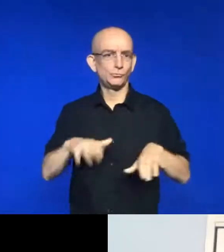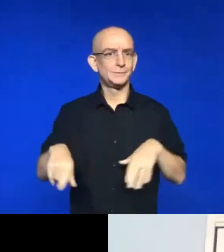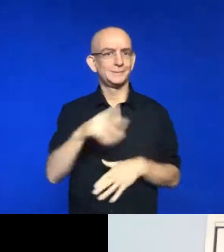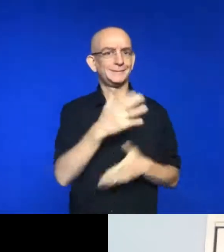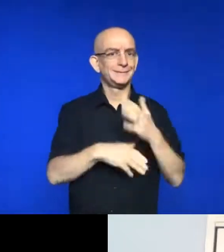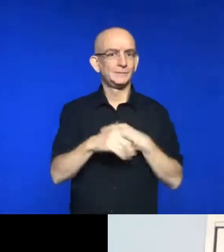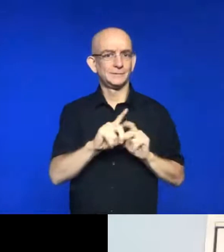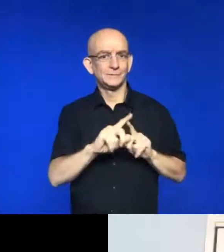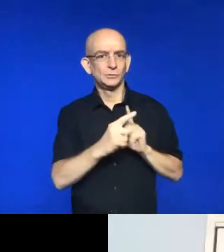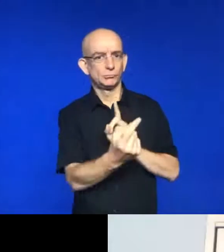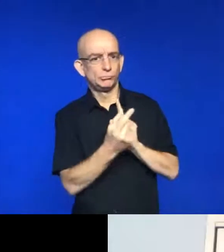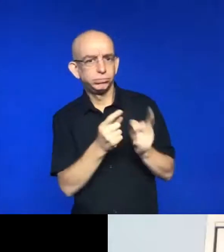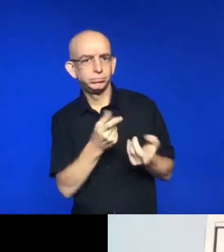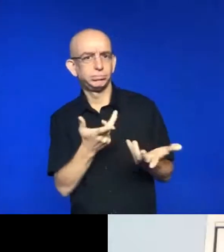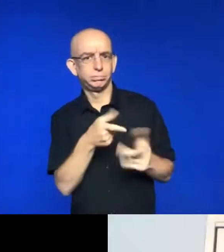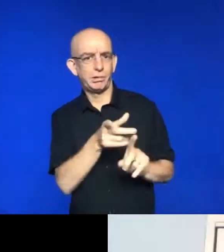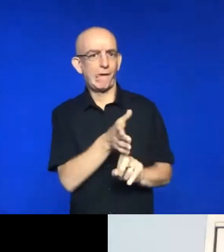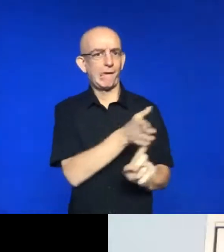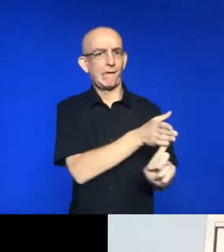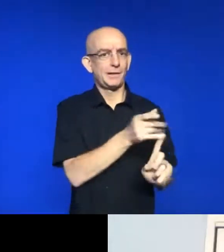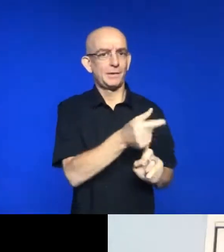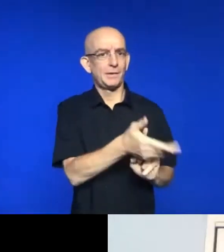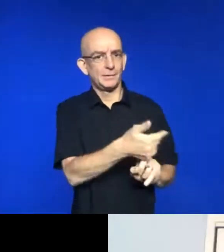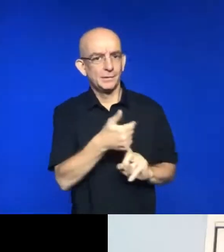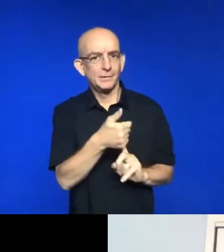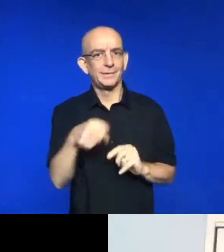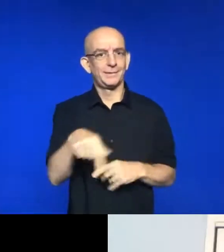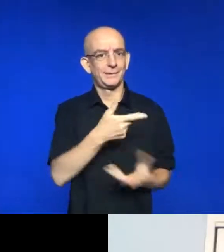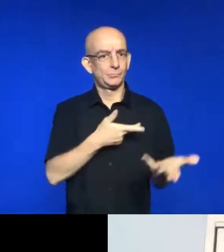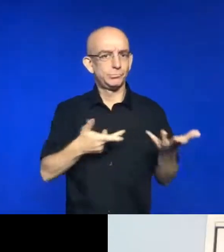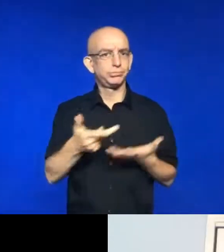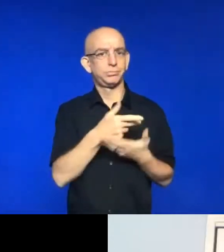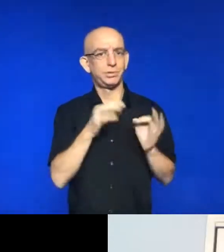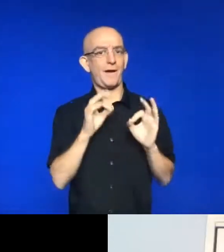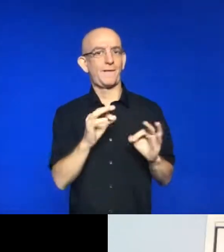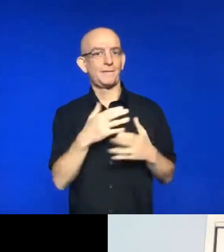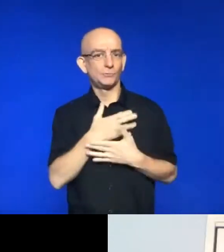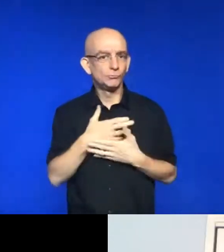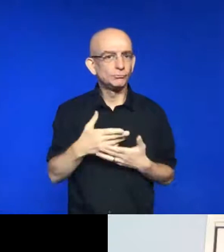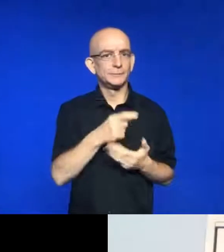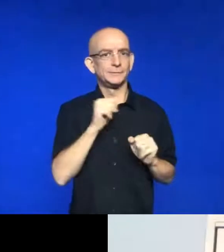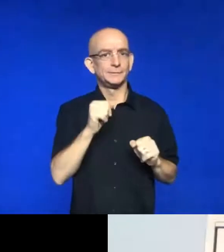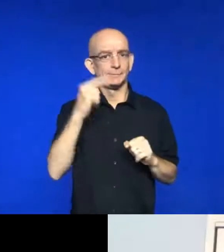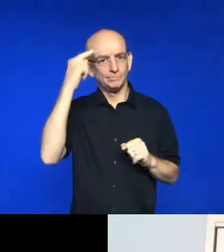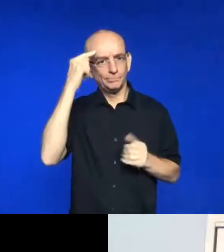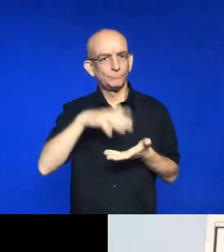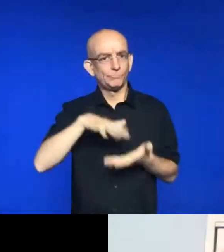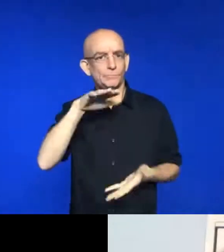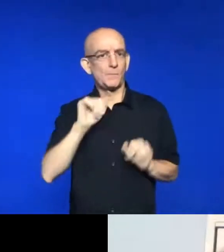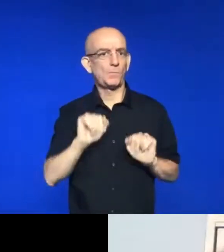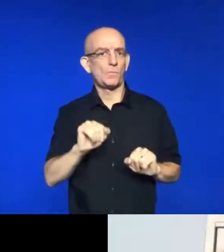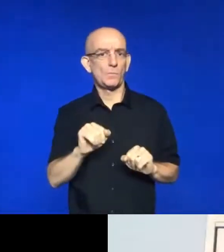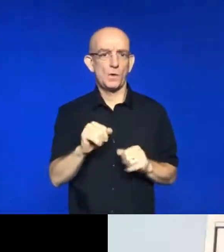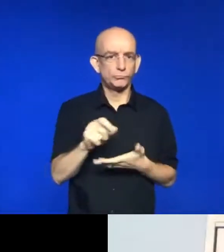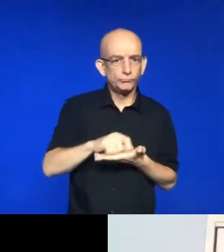their development as the academic side of things. So, you know, I would definitely caution anyone who